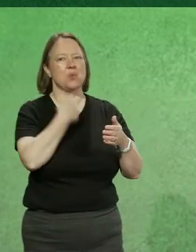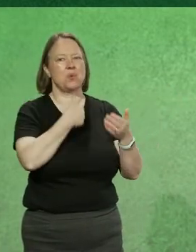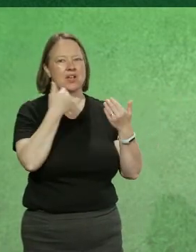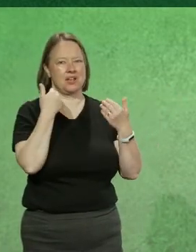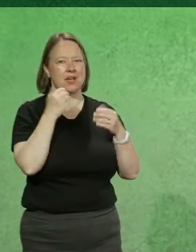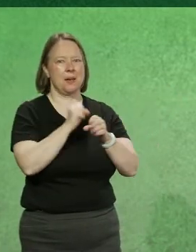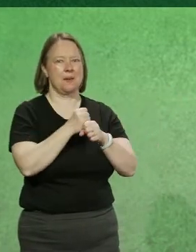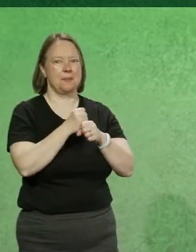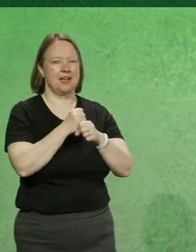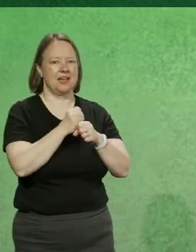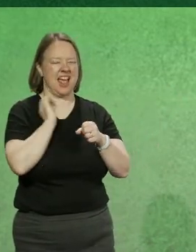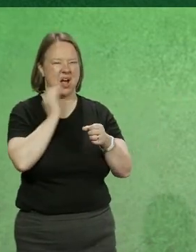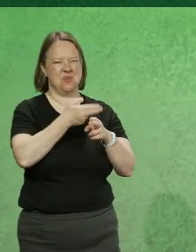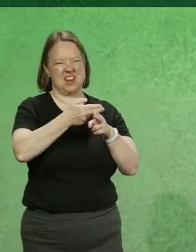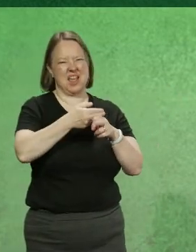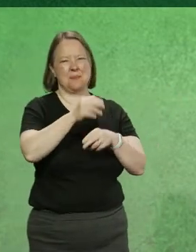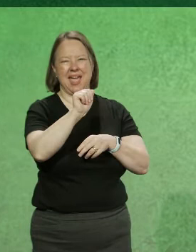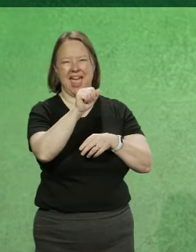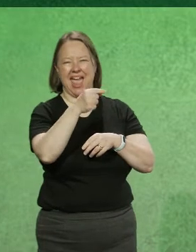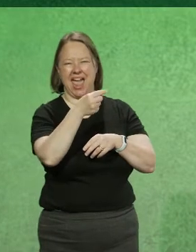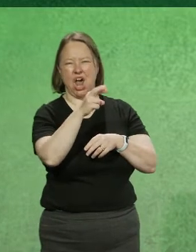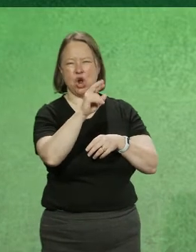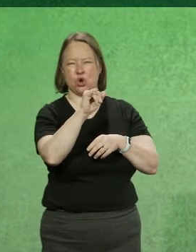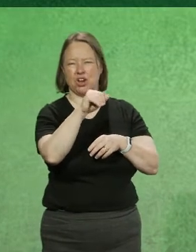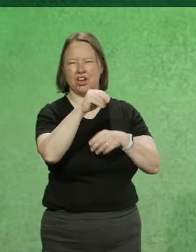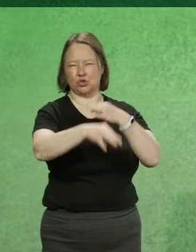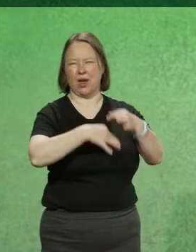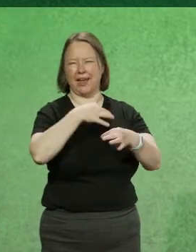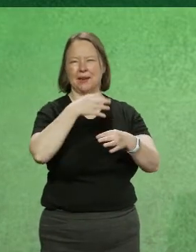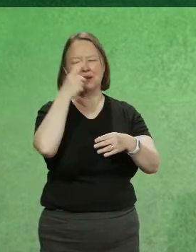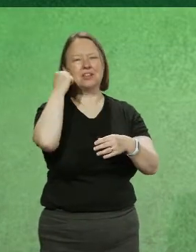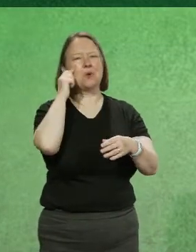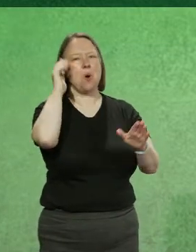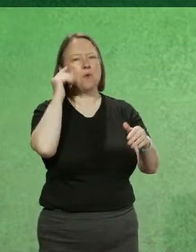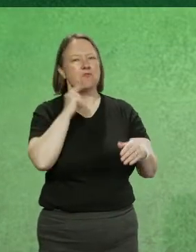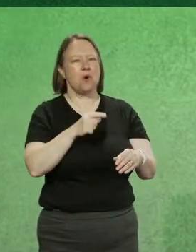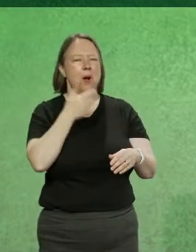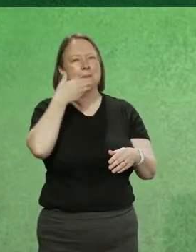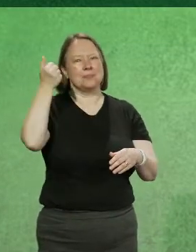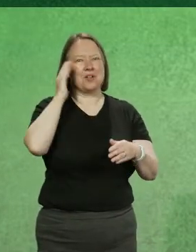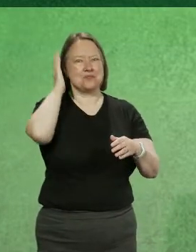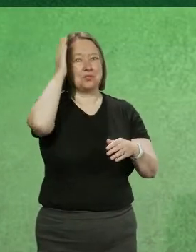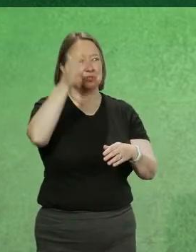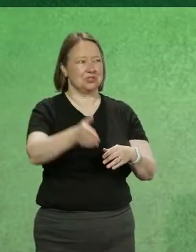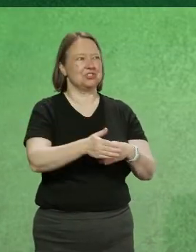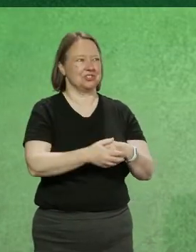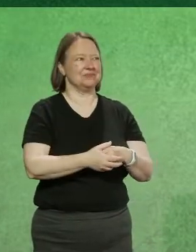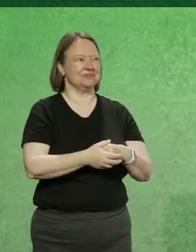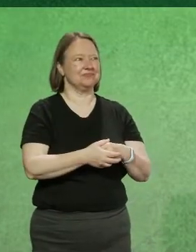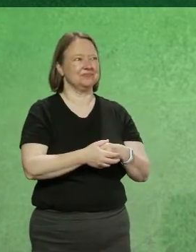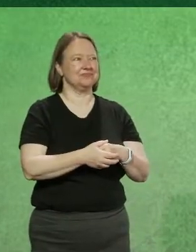made our name Agritrade Hub, because we hope for a bigger future and expansion.